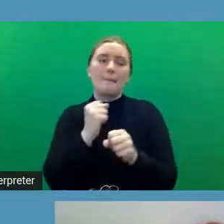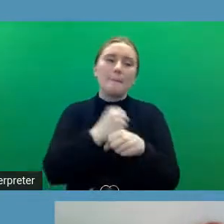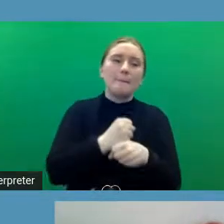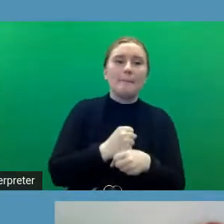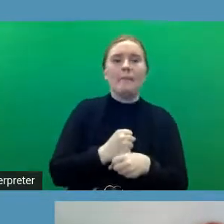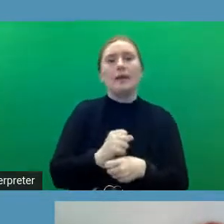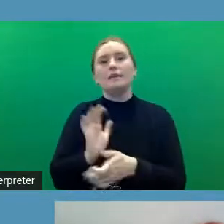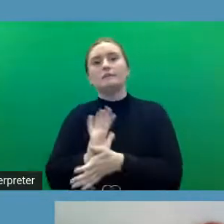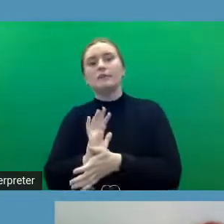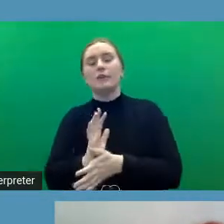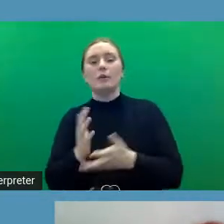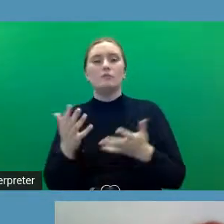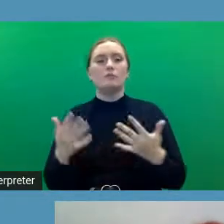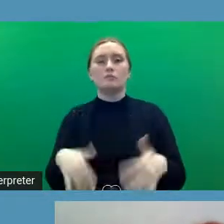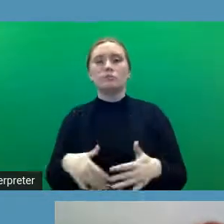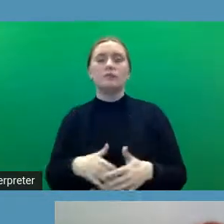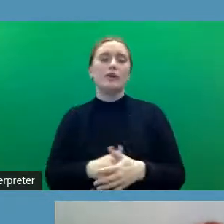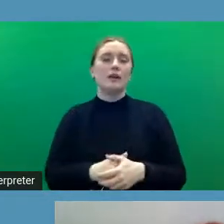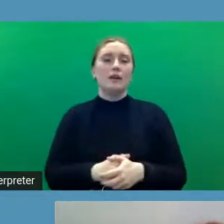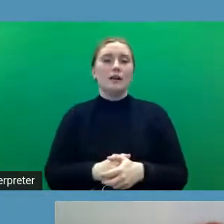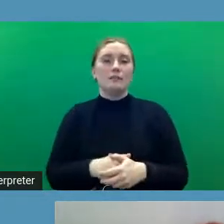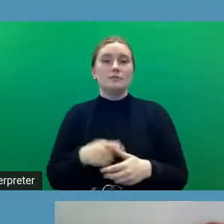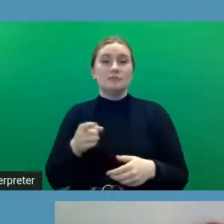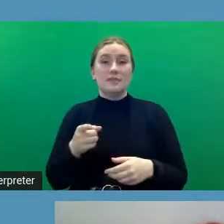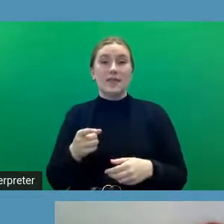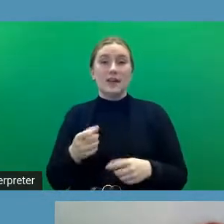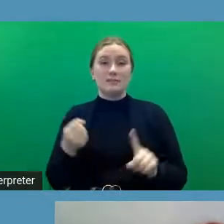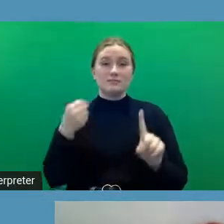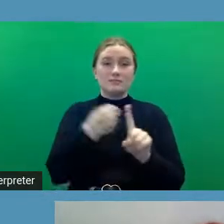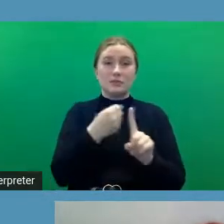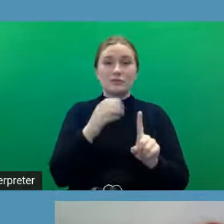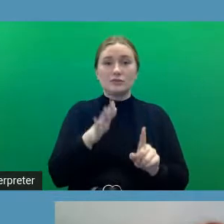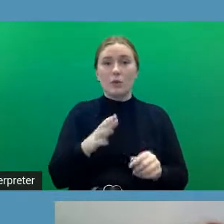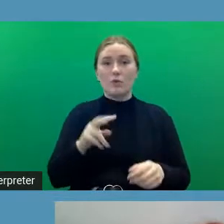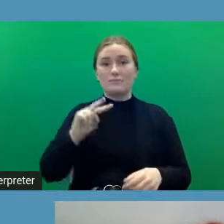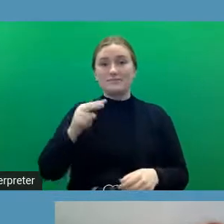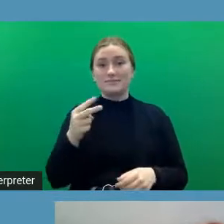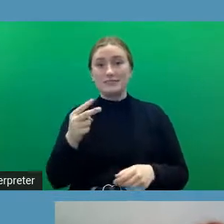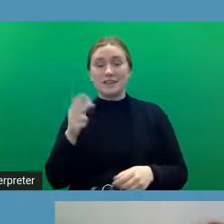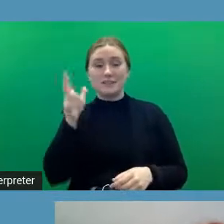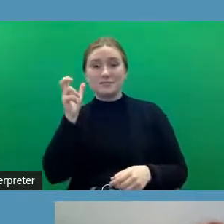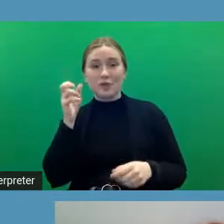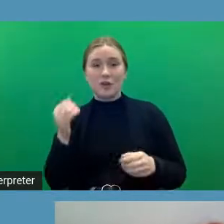video then affect how you get that secondary audio track into the video.